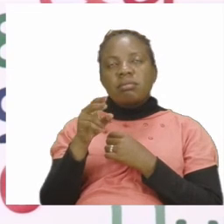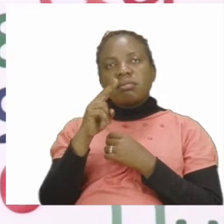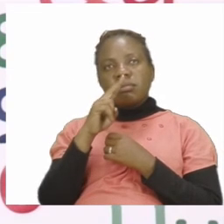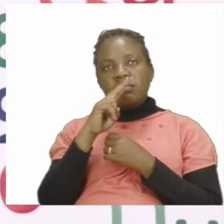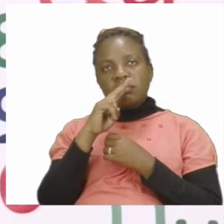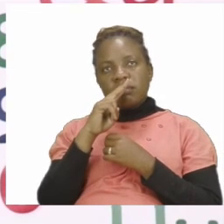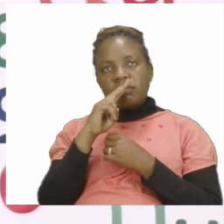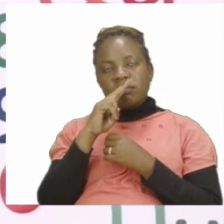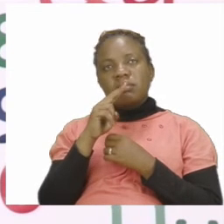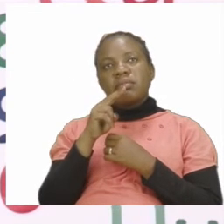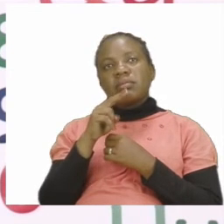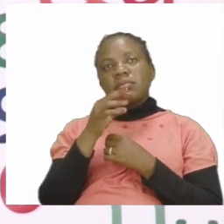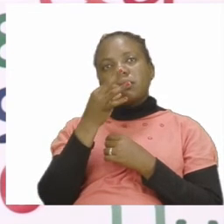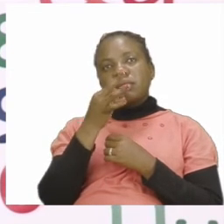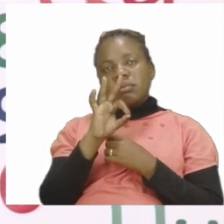is